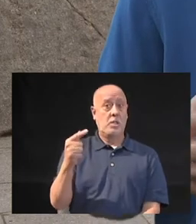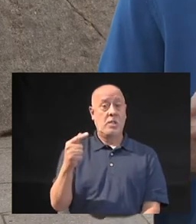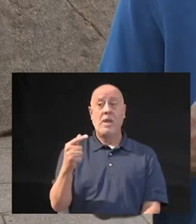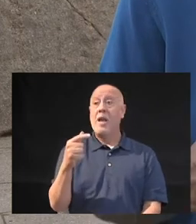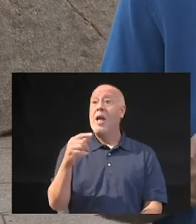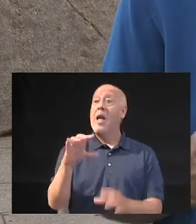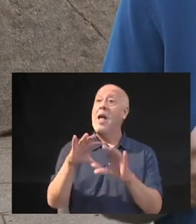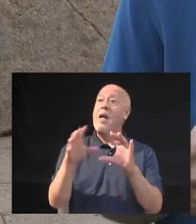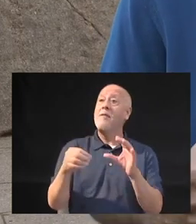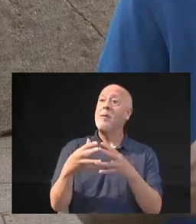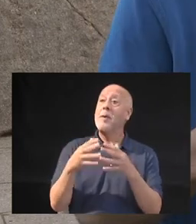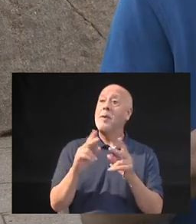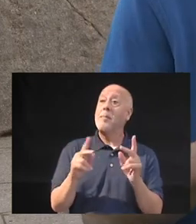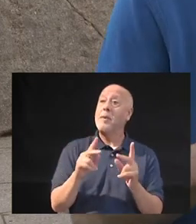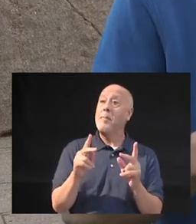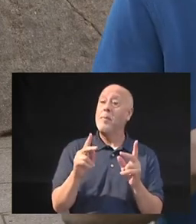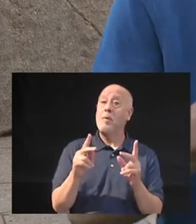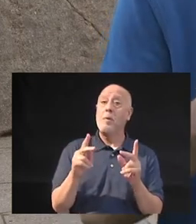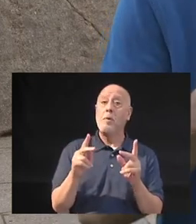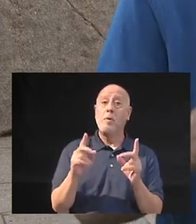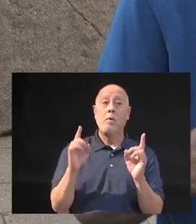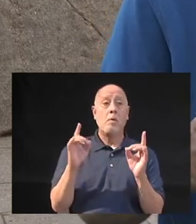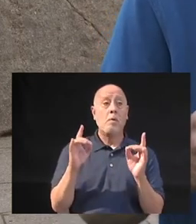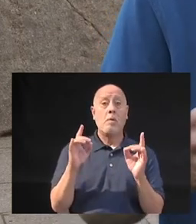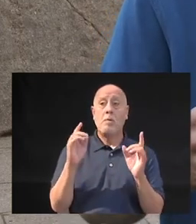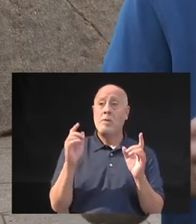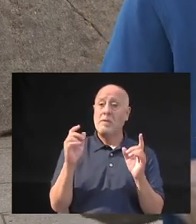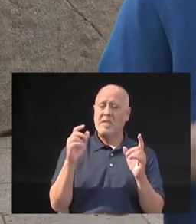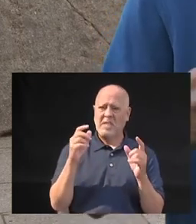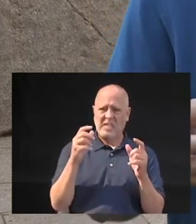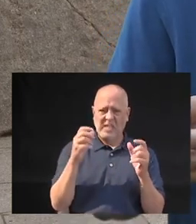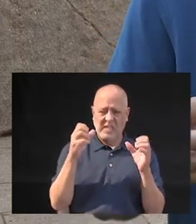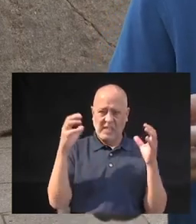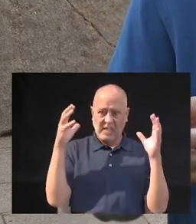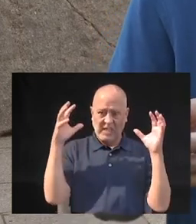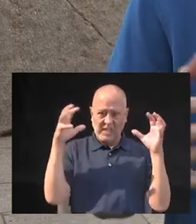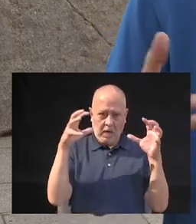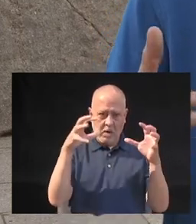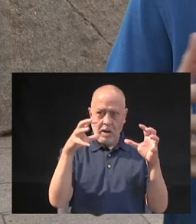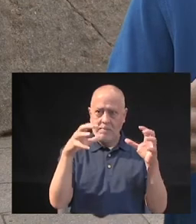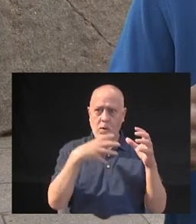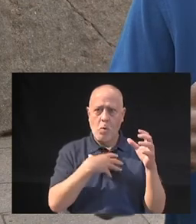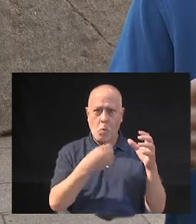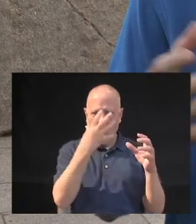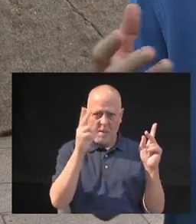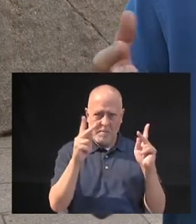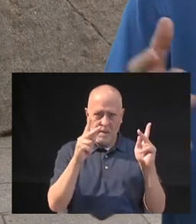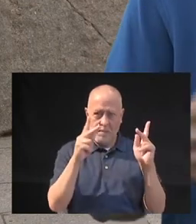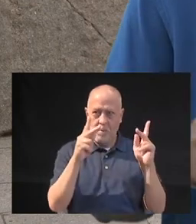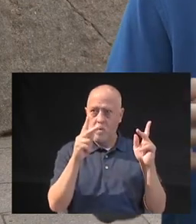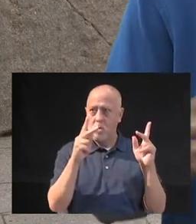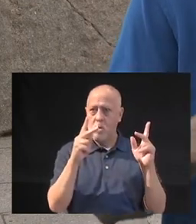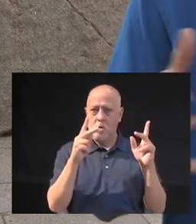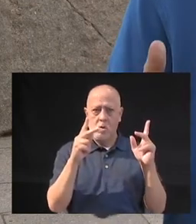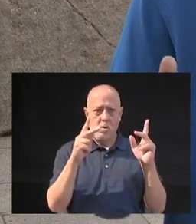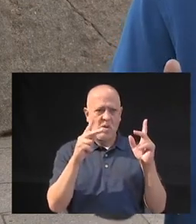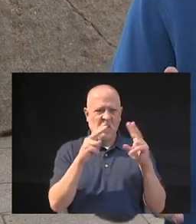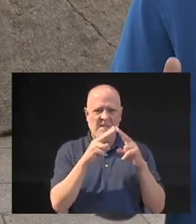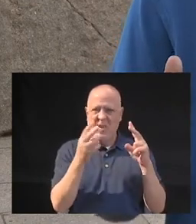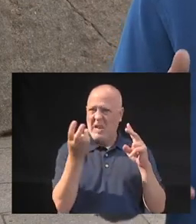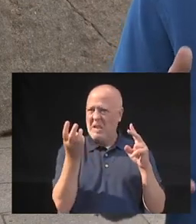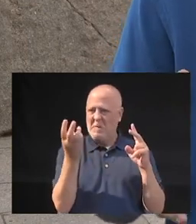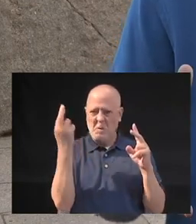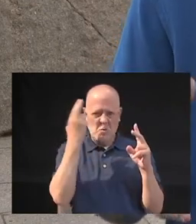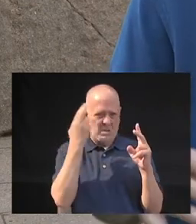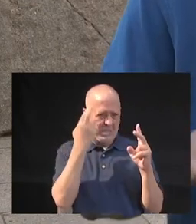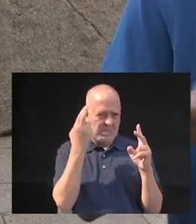people were being terrorized by groups of white people who showed up and would, with often very little cause